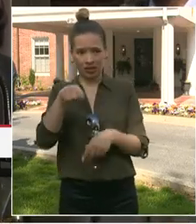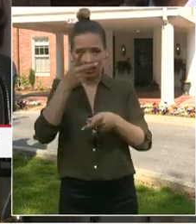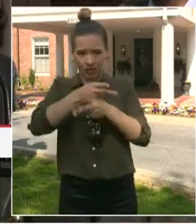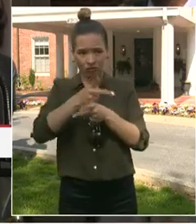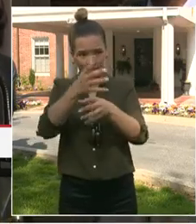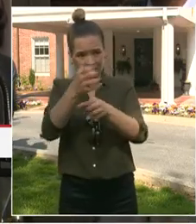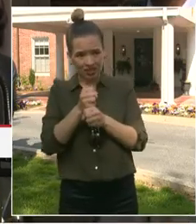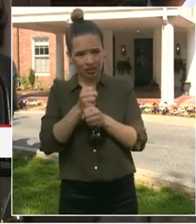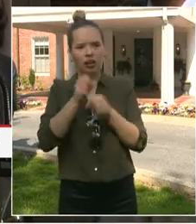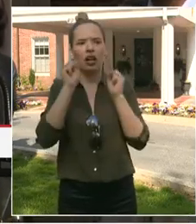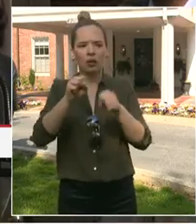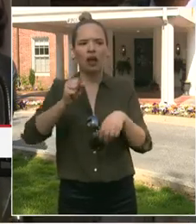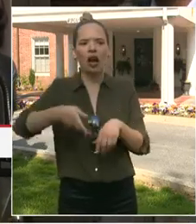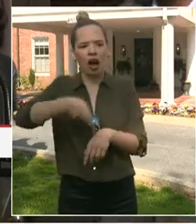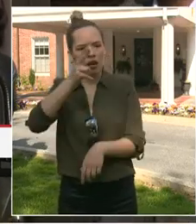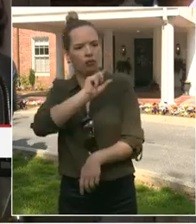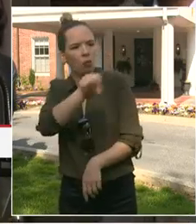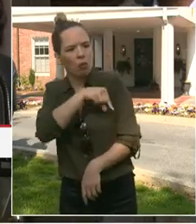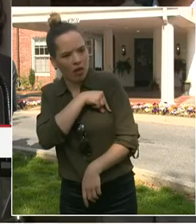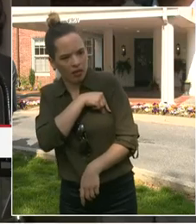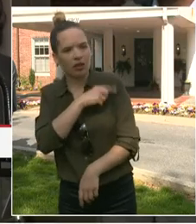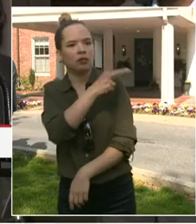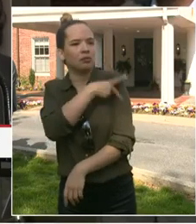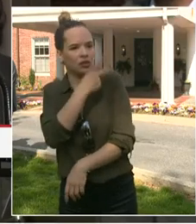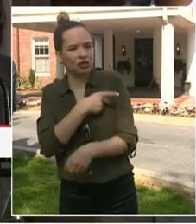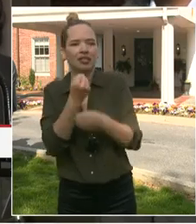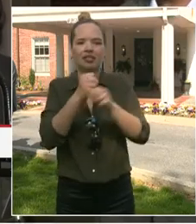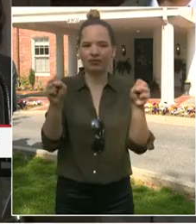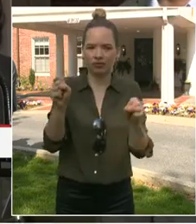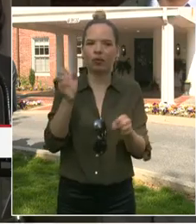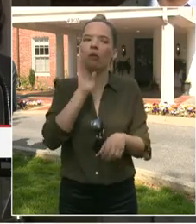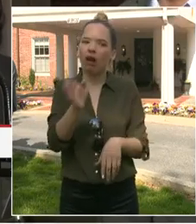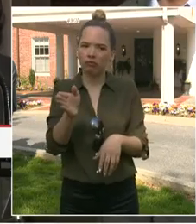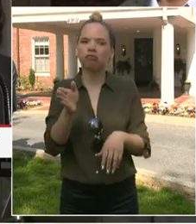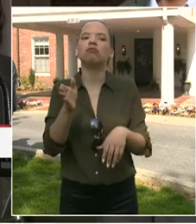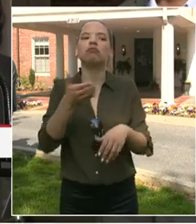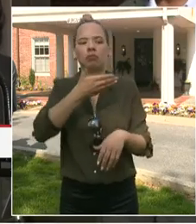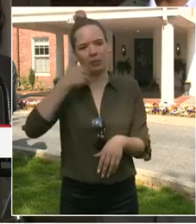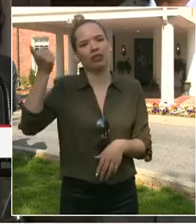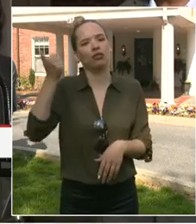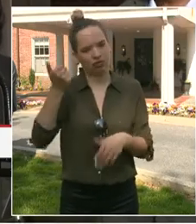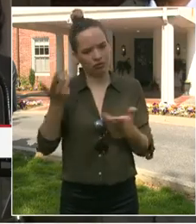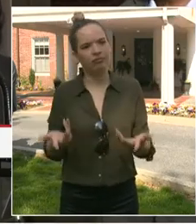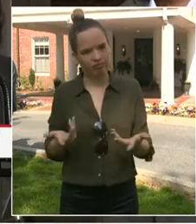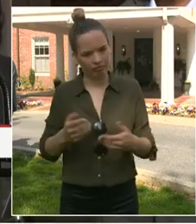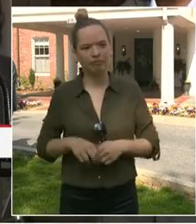high quality and patient safety won't be compromised. And so our ability to have a